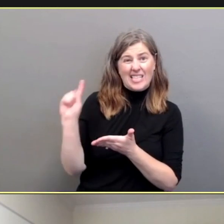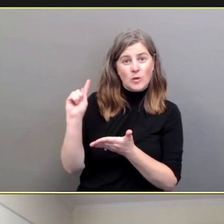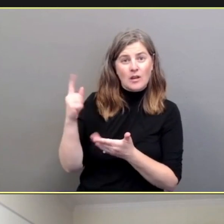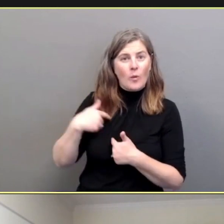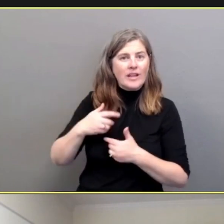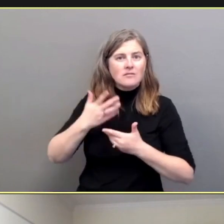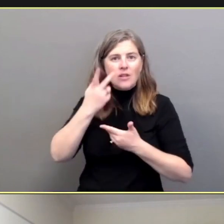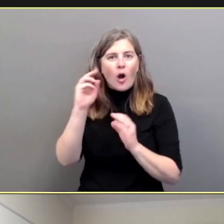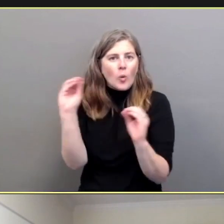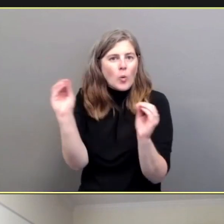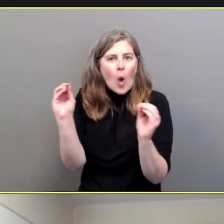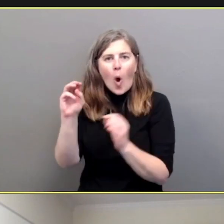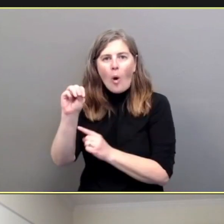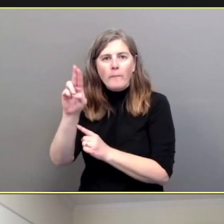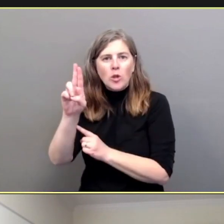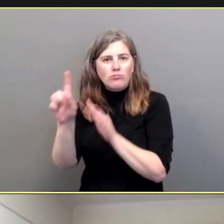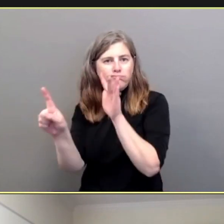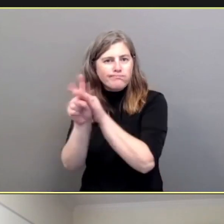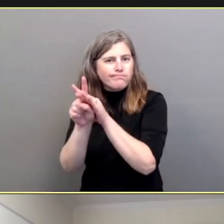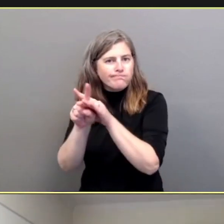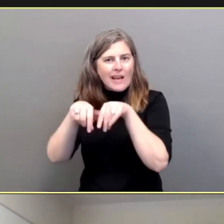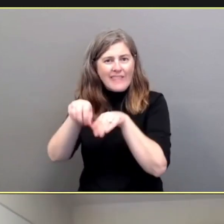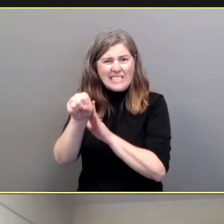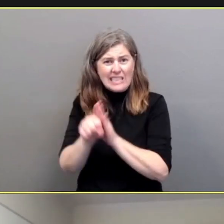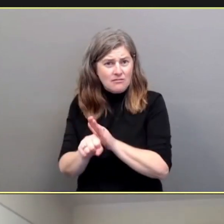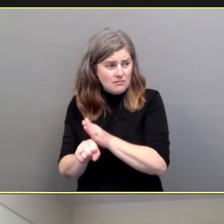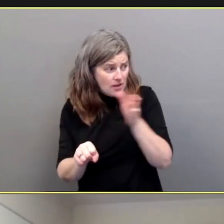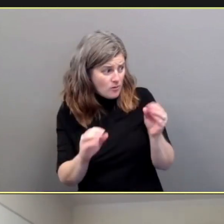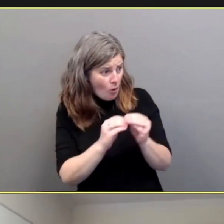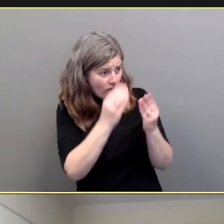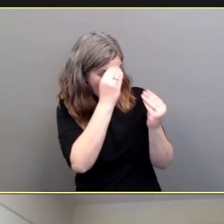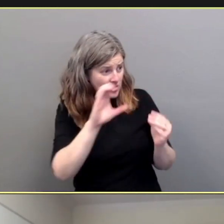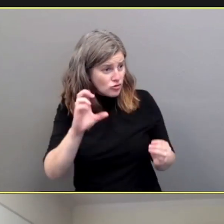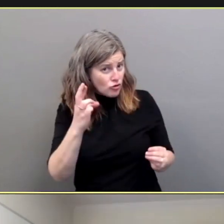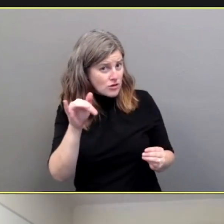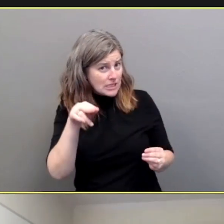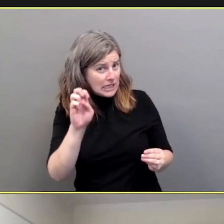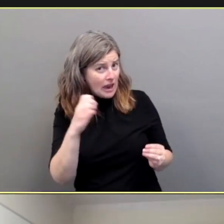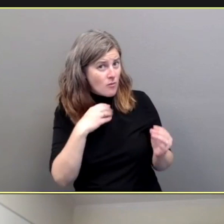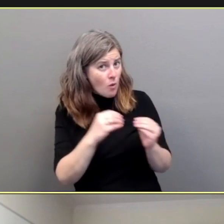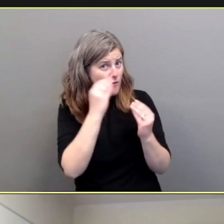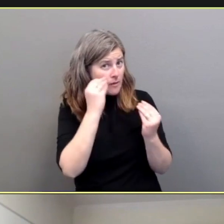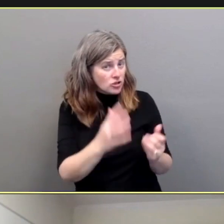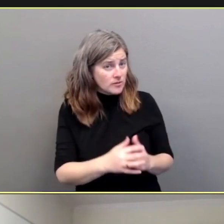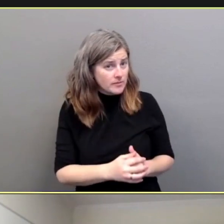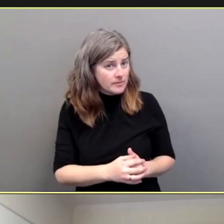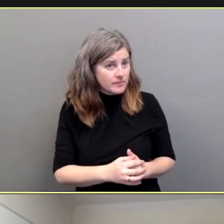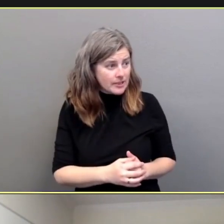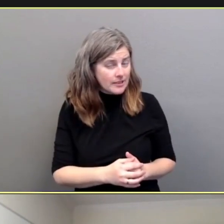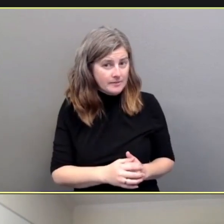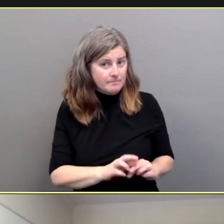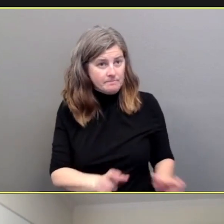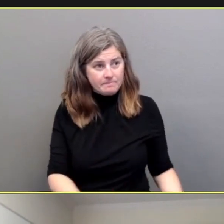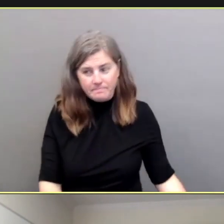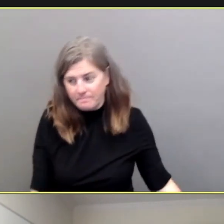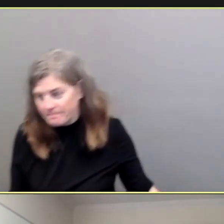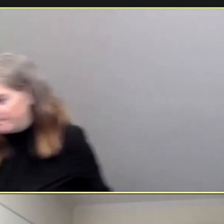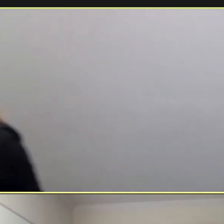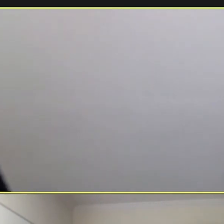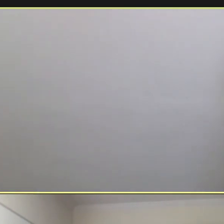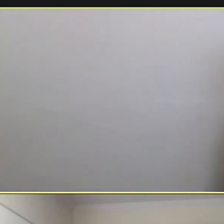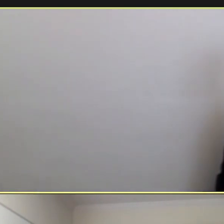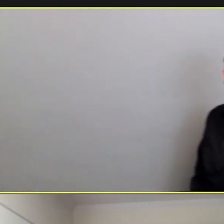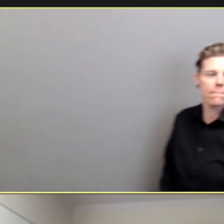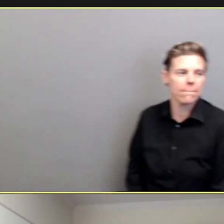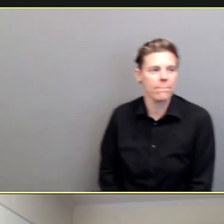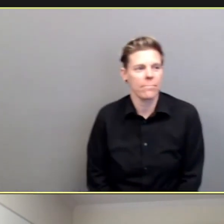any Mu in the state. But Christine, do you have any more updated info on that? Yeah, well, I would just add that